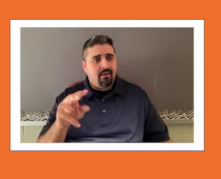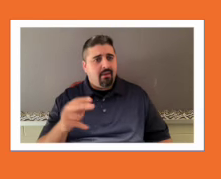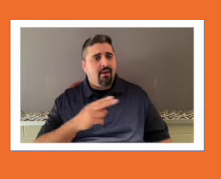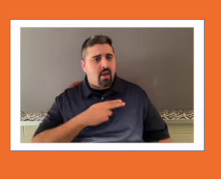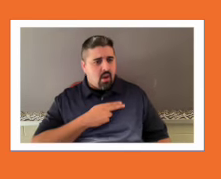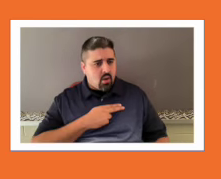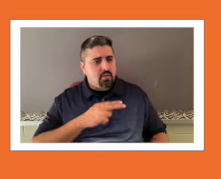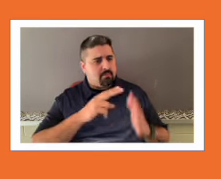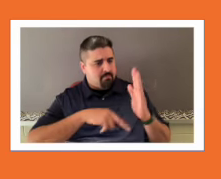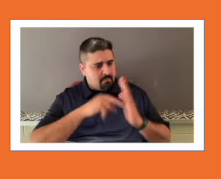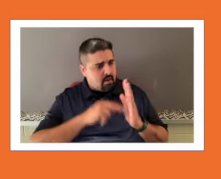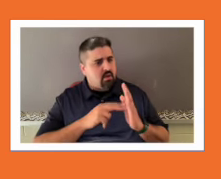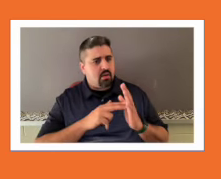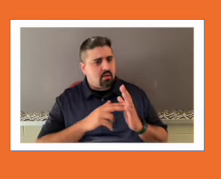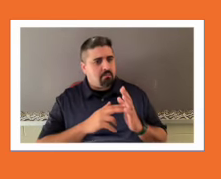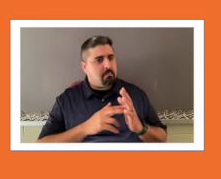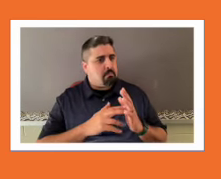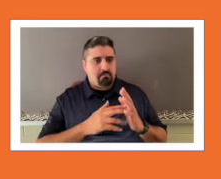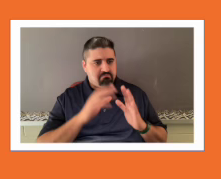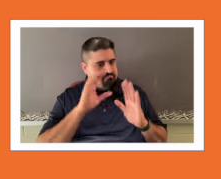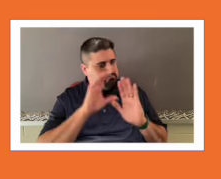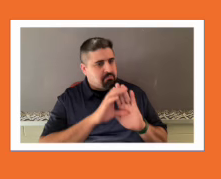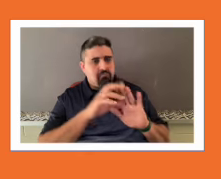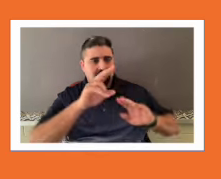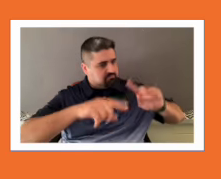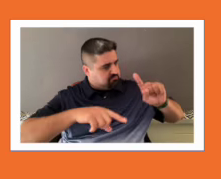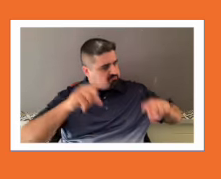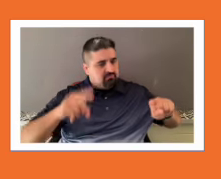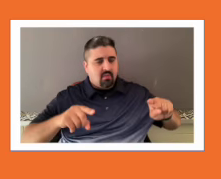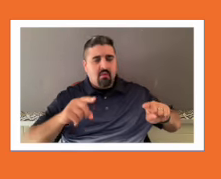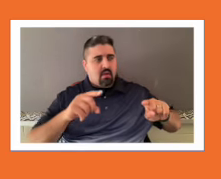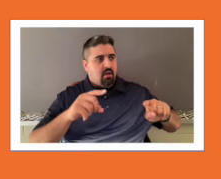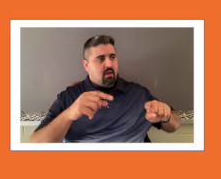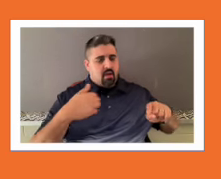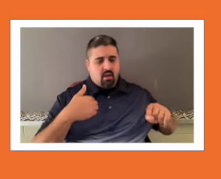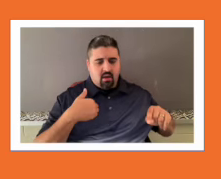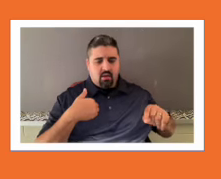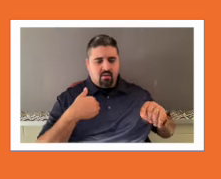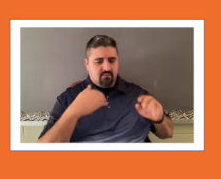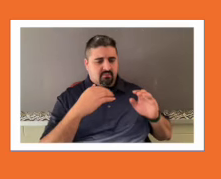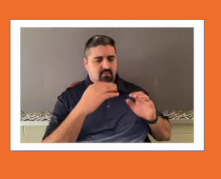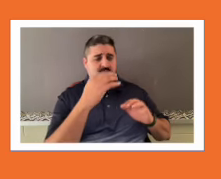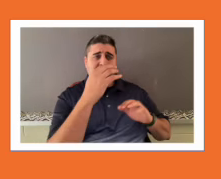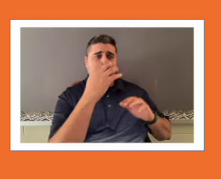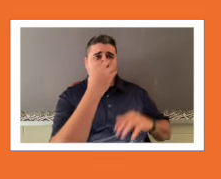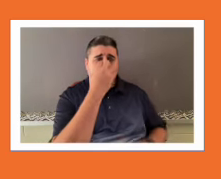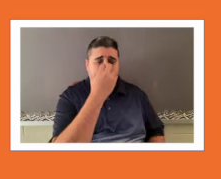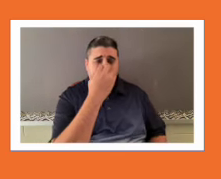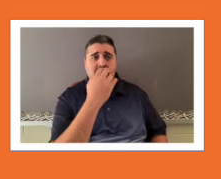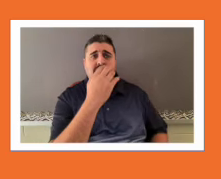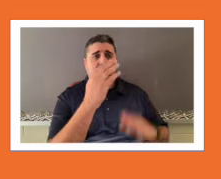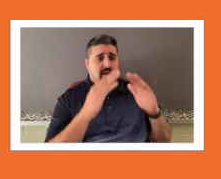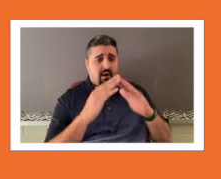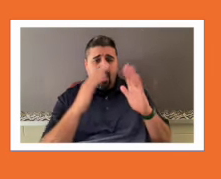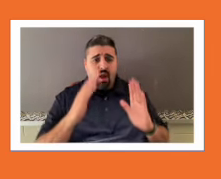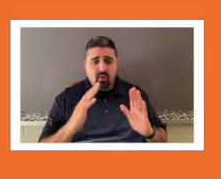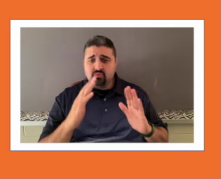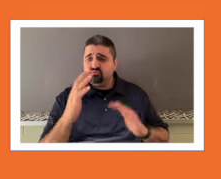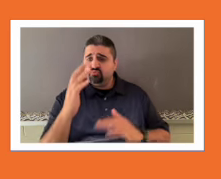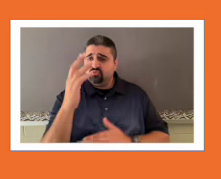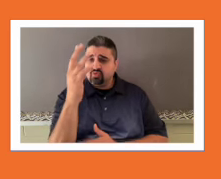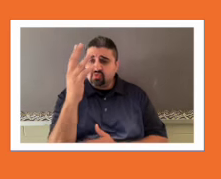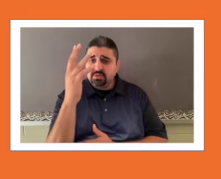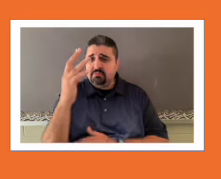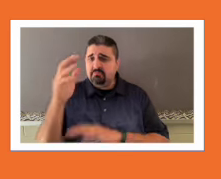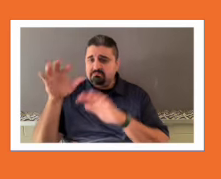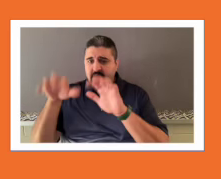Look, I said. Harry has a picture of a clown, a house, a tree, and a monster with 3